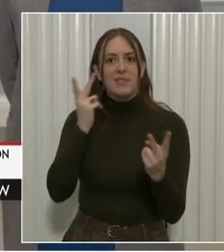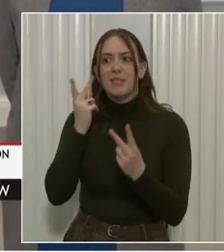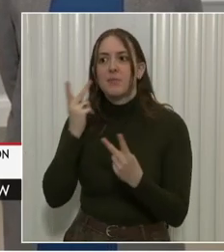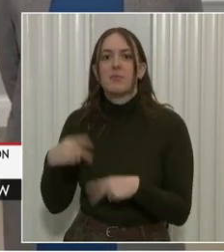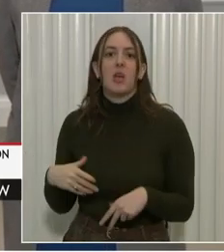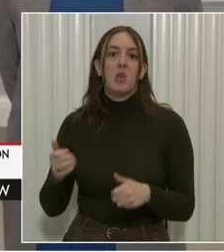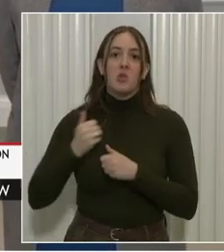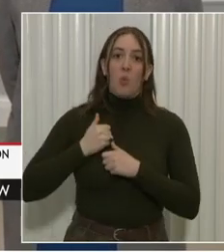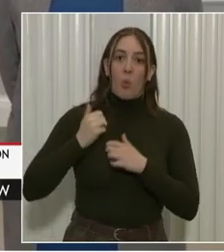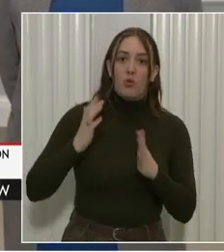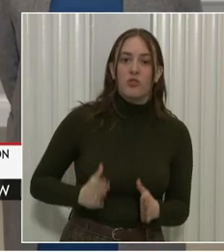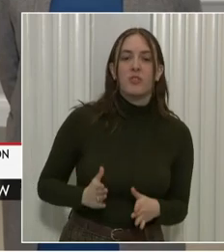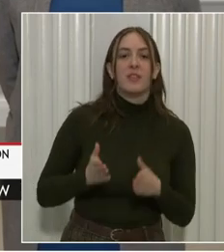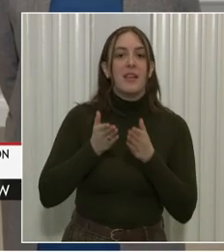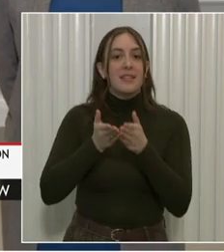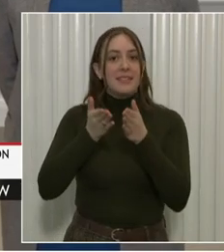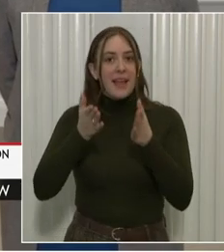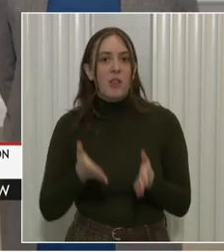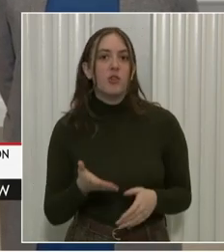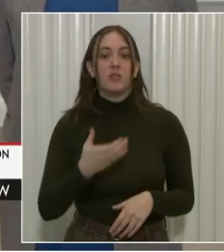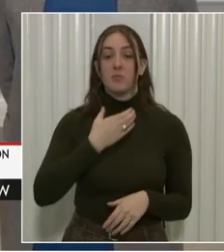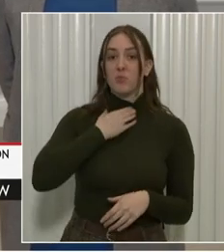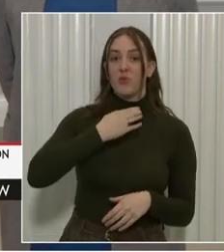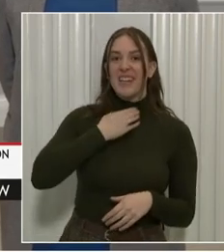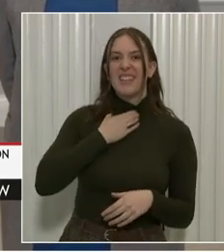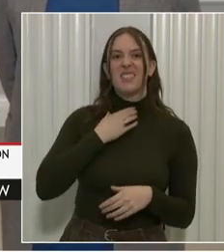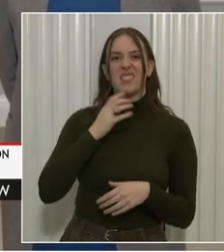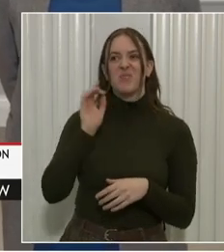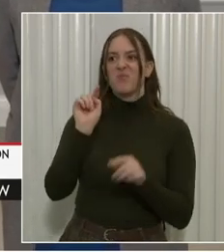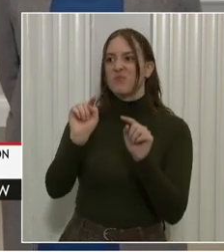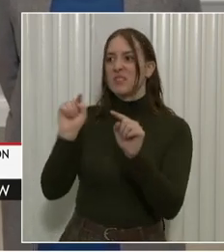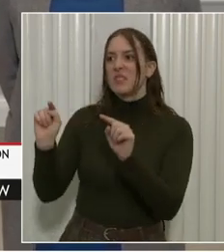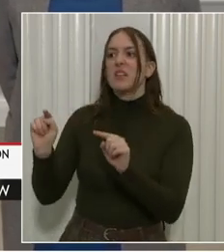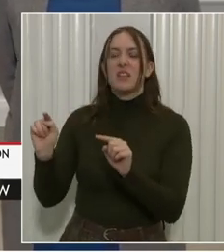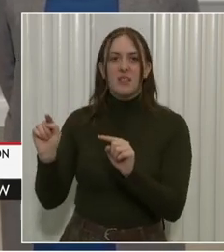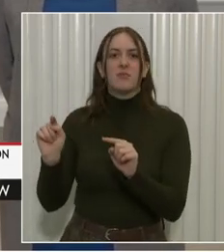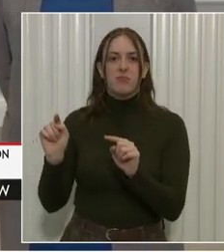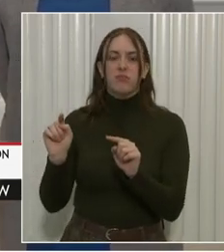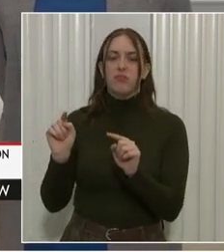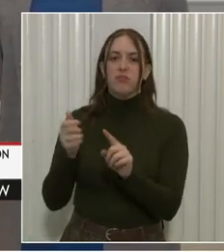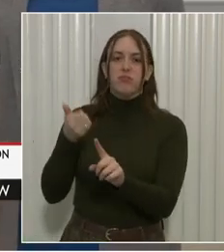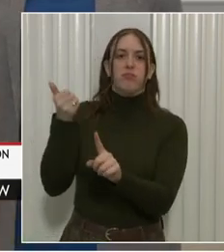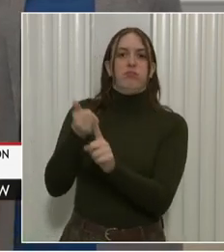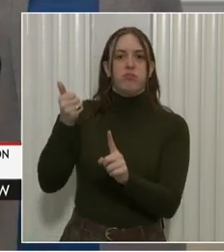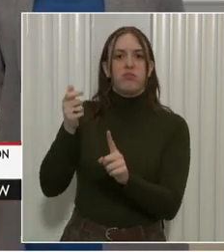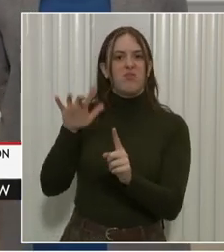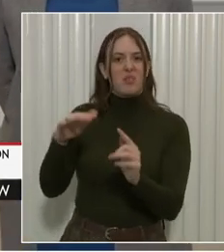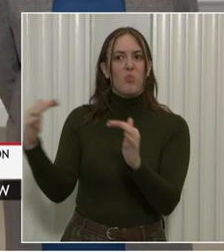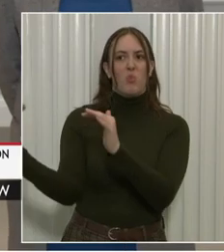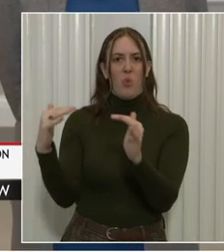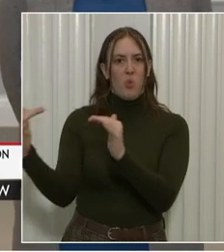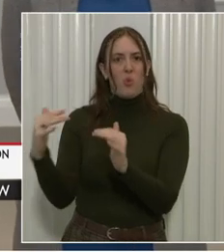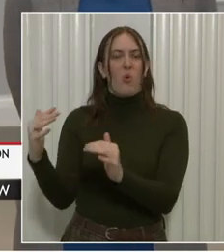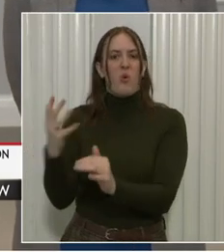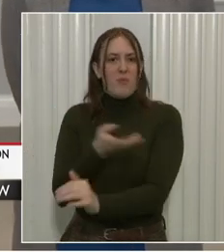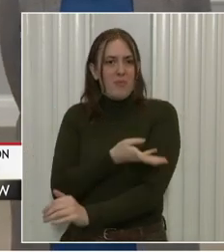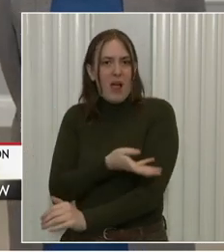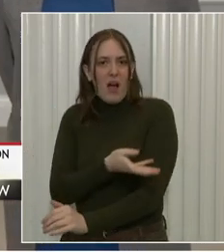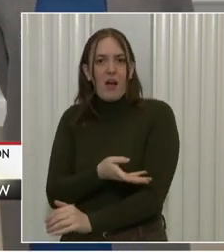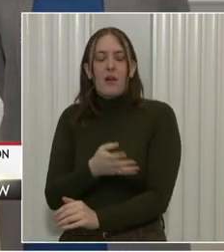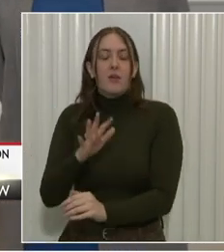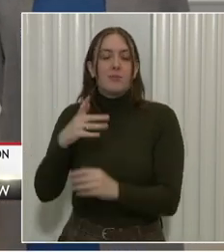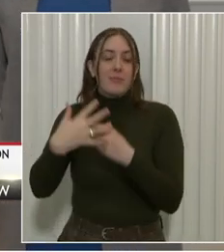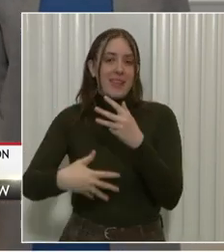sailors, airmen, and Marines on the battlefield. We have learned that the most common cause of preventable death